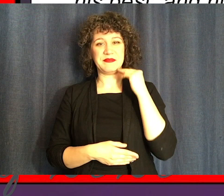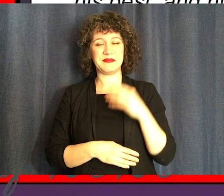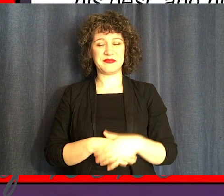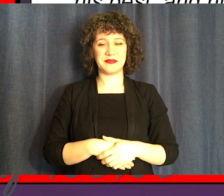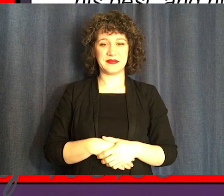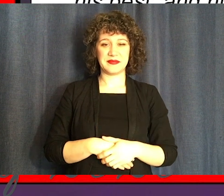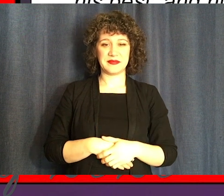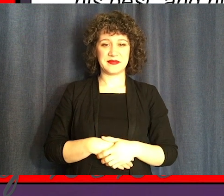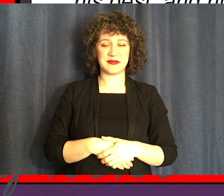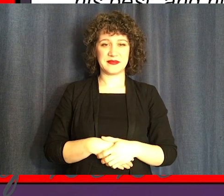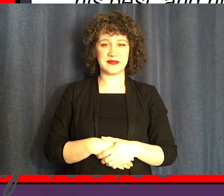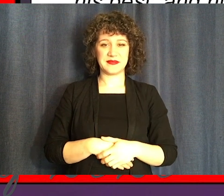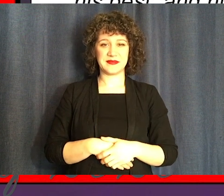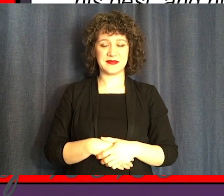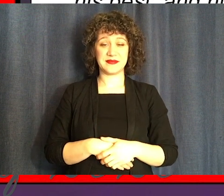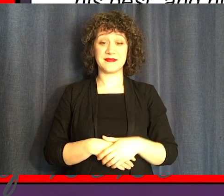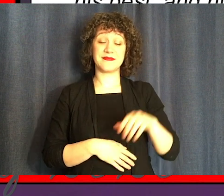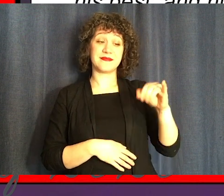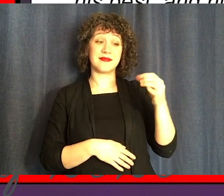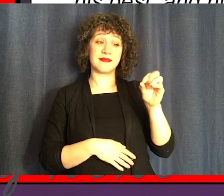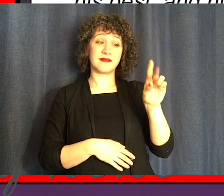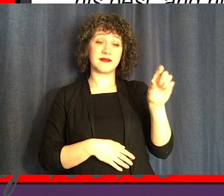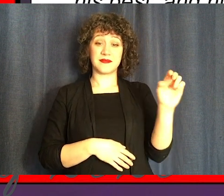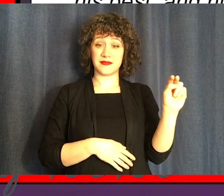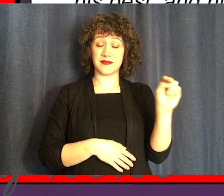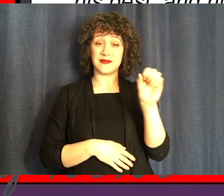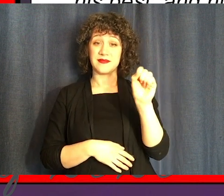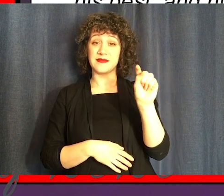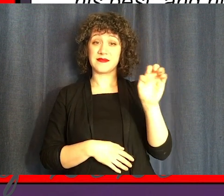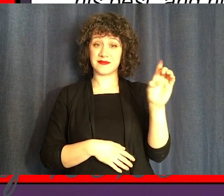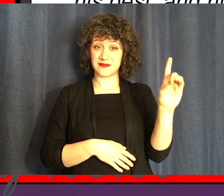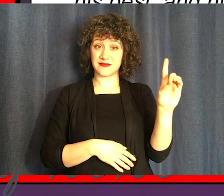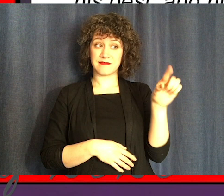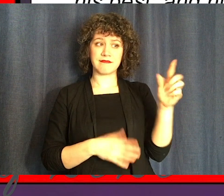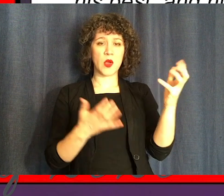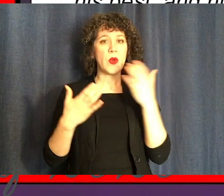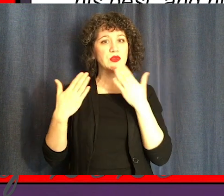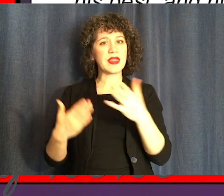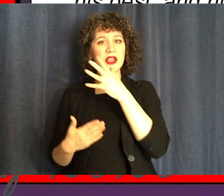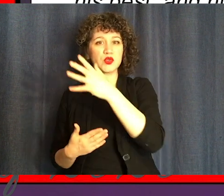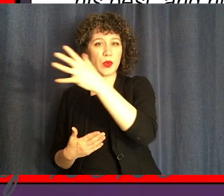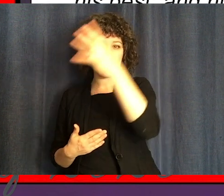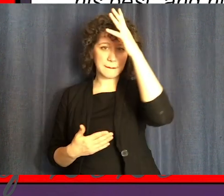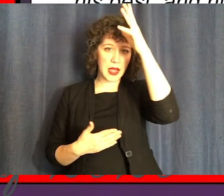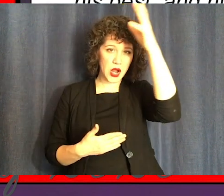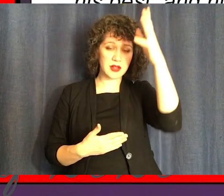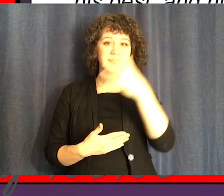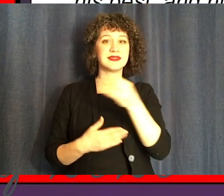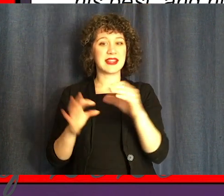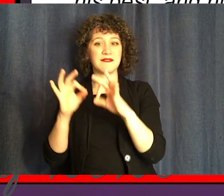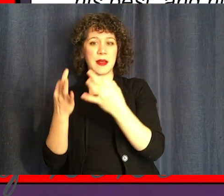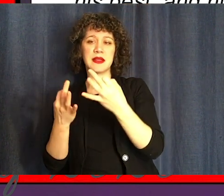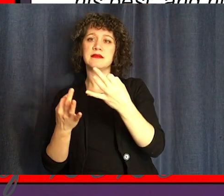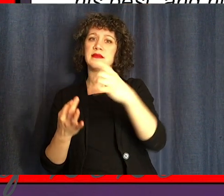Jordan Steed. Jordan would like to thank his grandparents and family for reminding him to do his work,